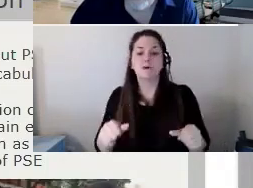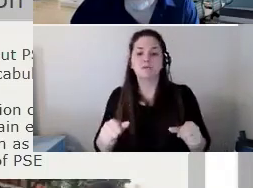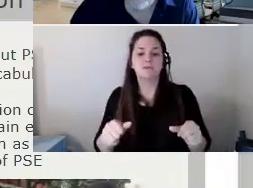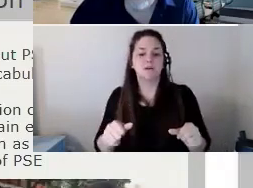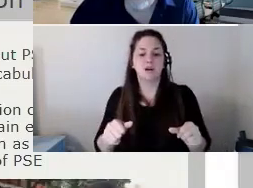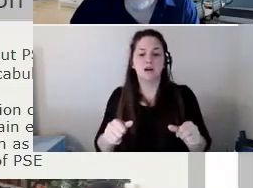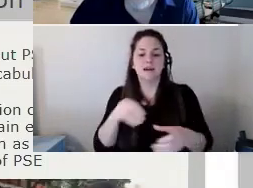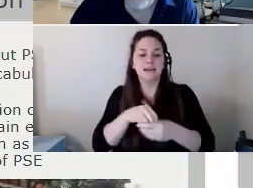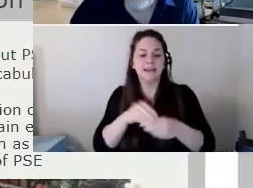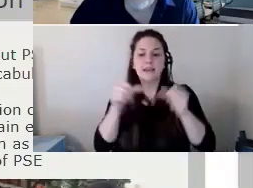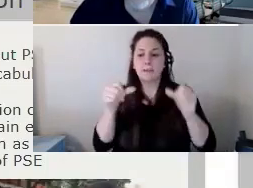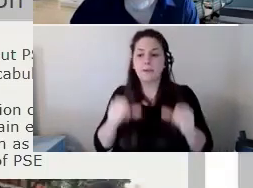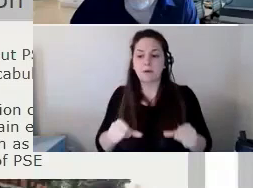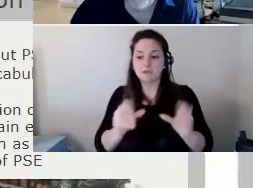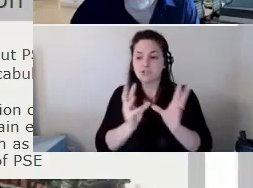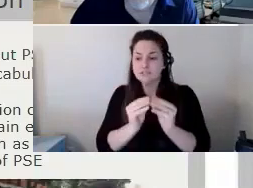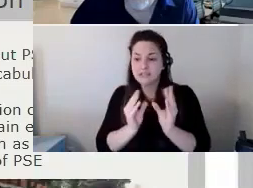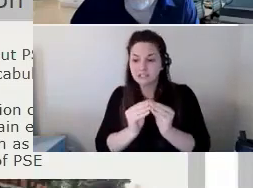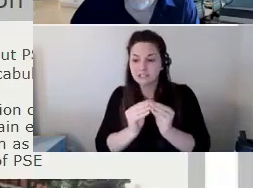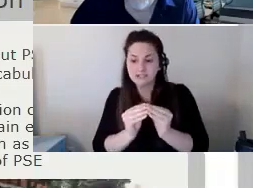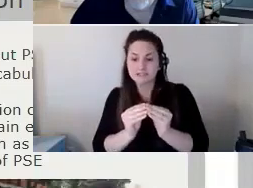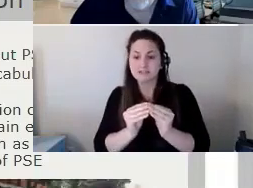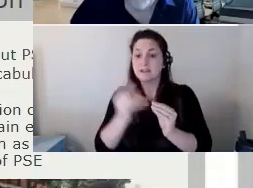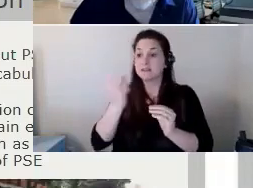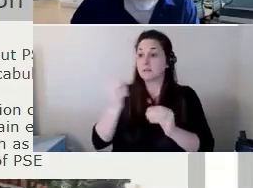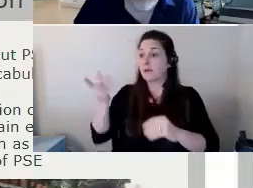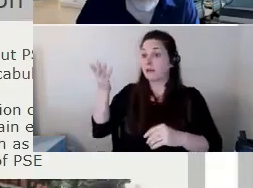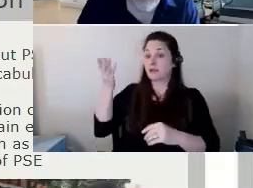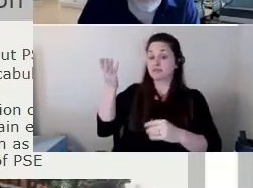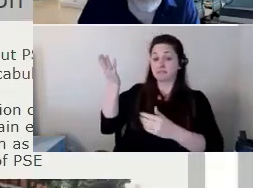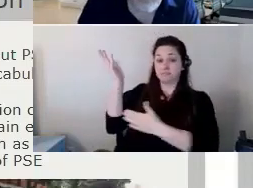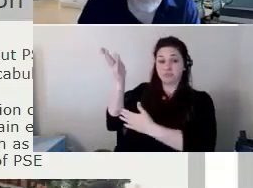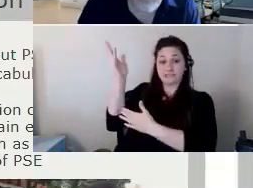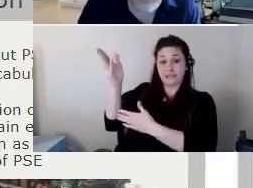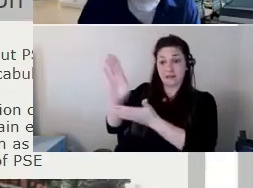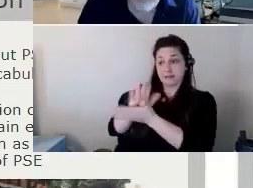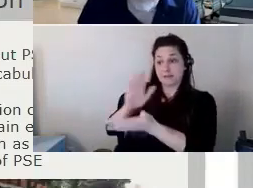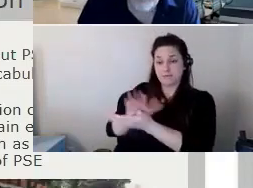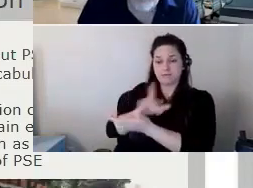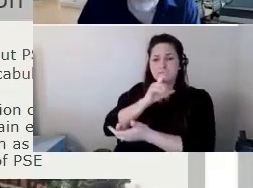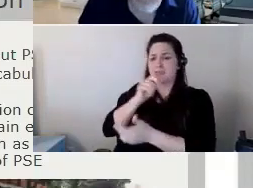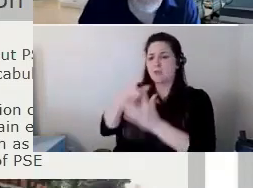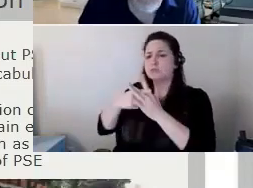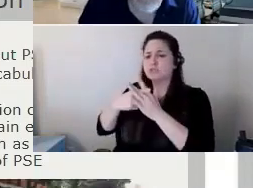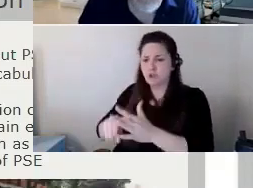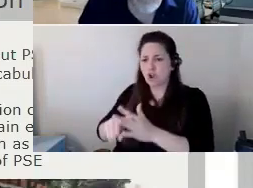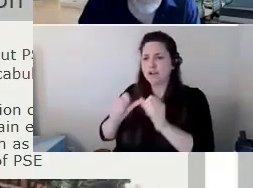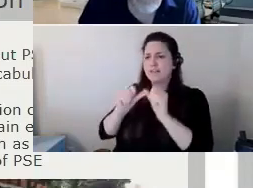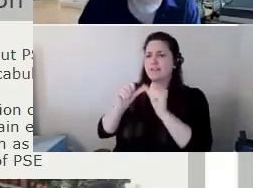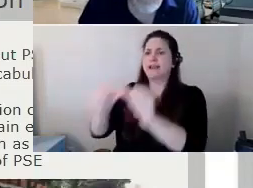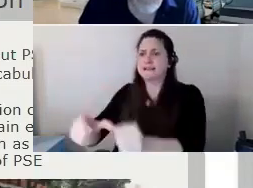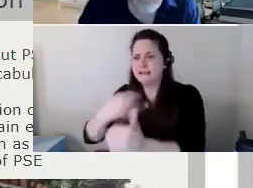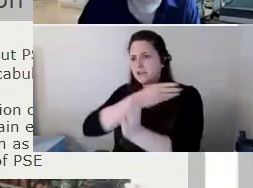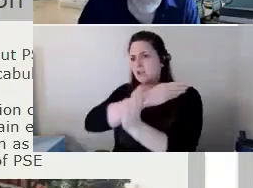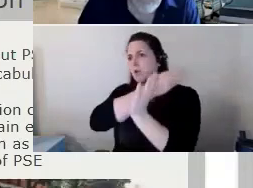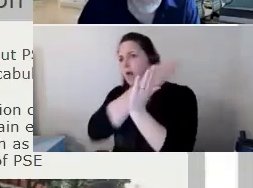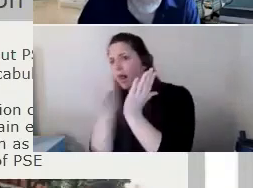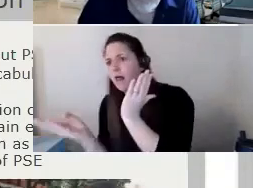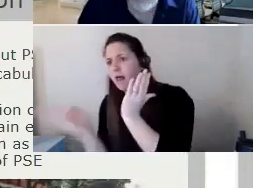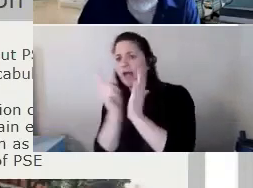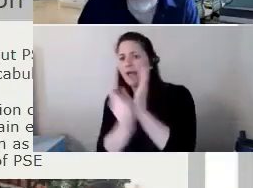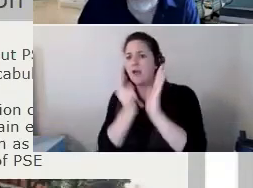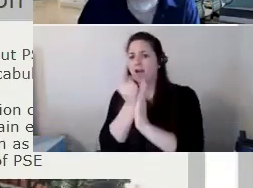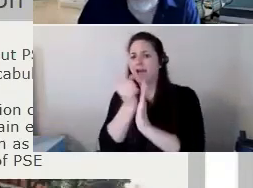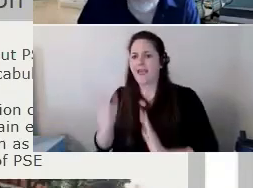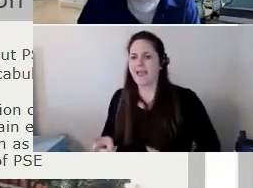in a poster session, someone presenting a paper, doesn't start and just continue for an hour and a